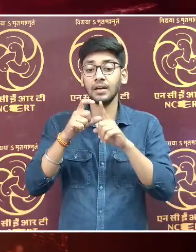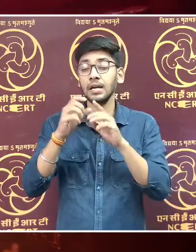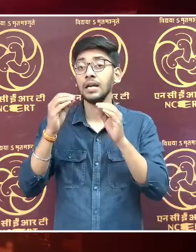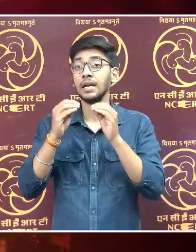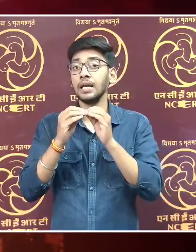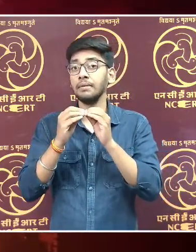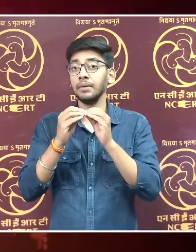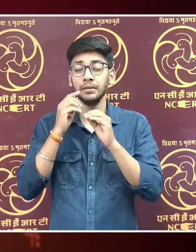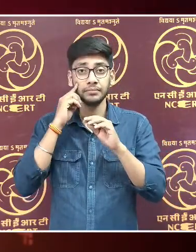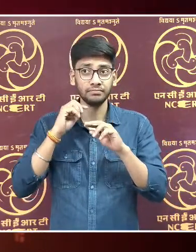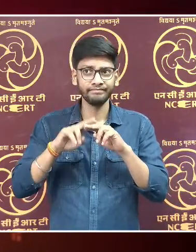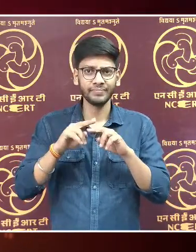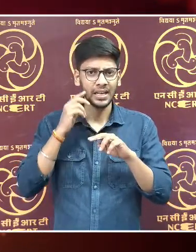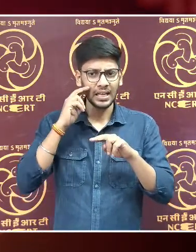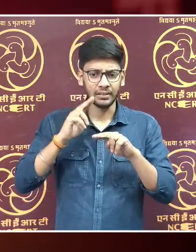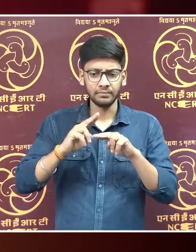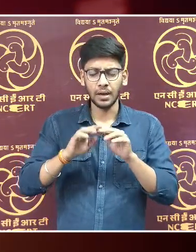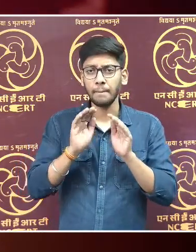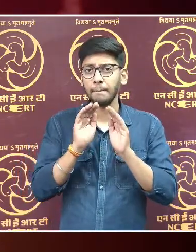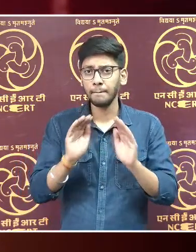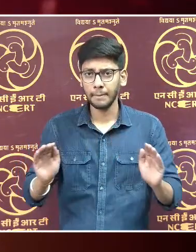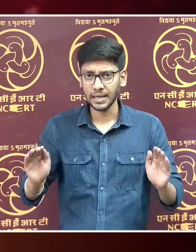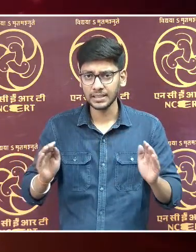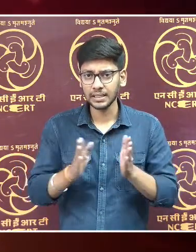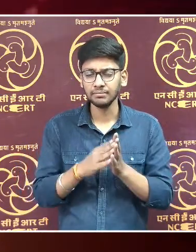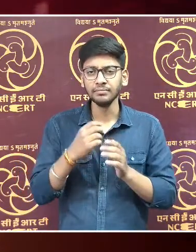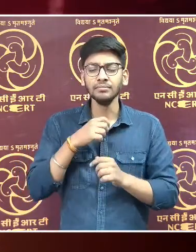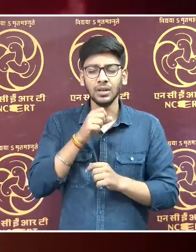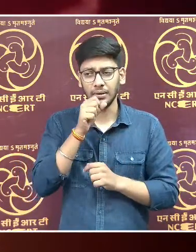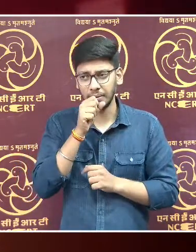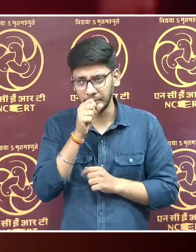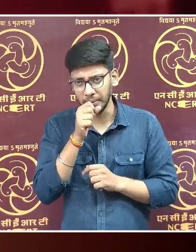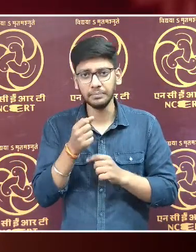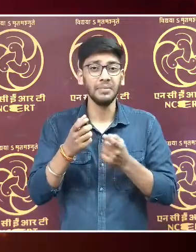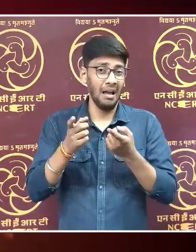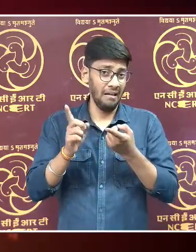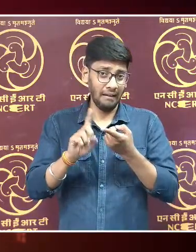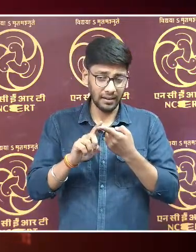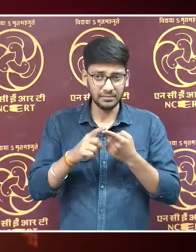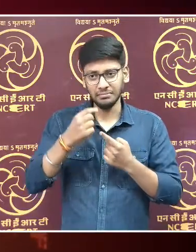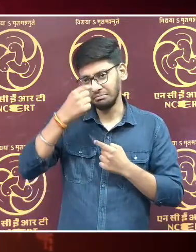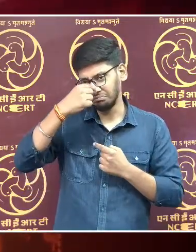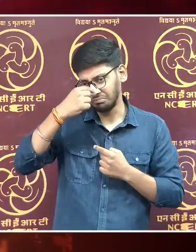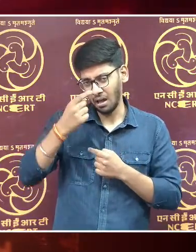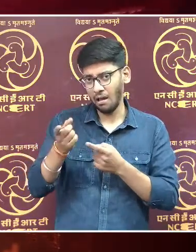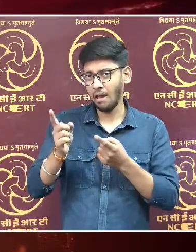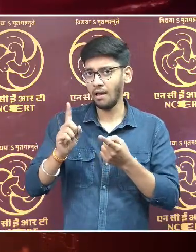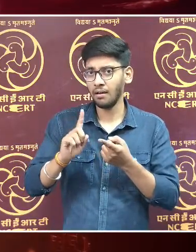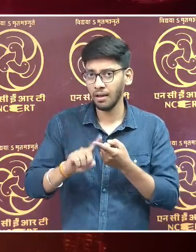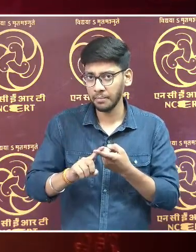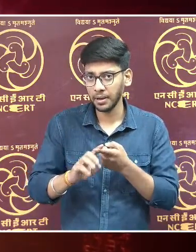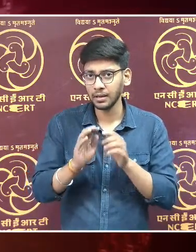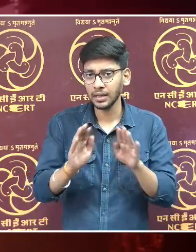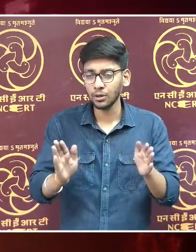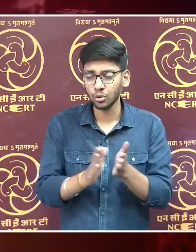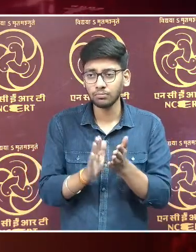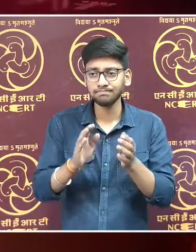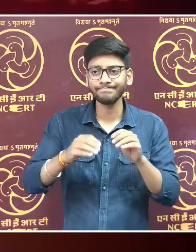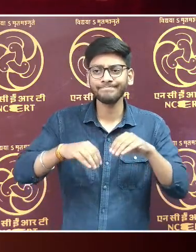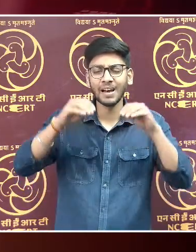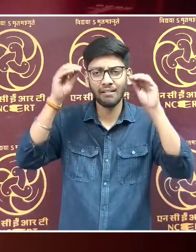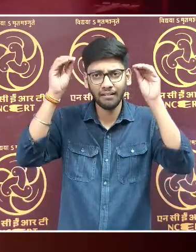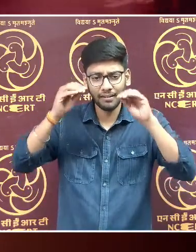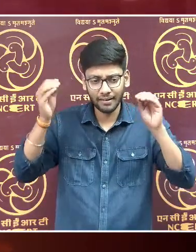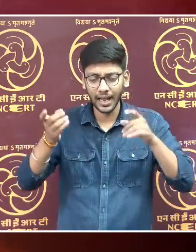seen children having cold and cough. We just think, okay, this child, the climate has changed, it's